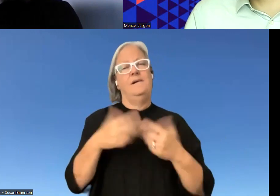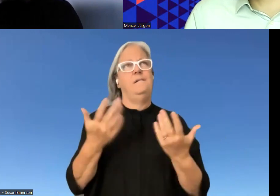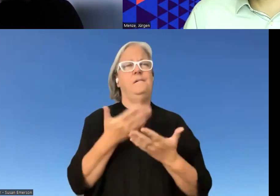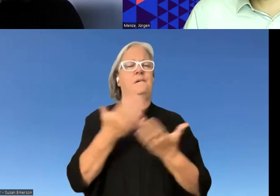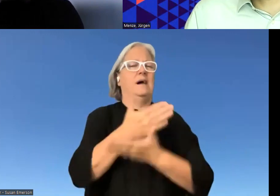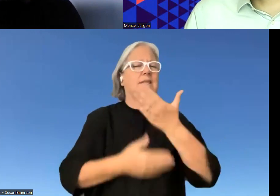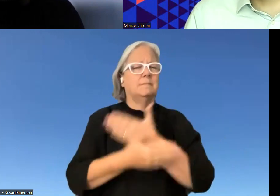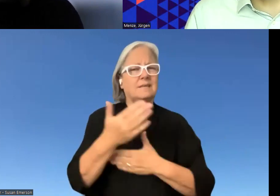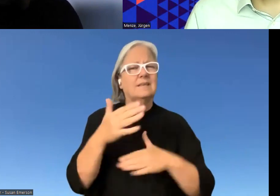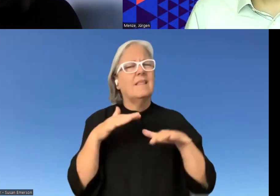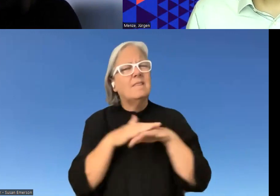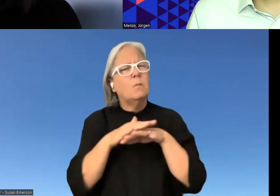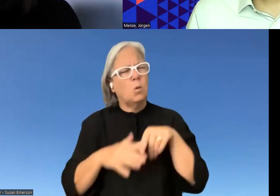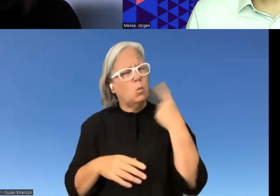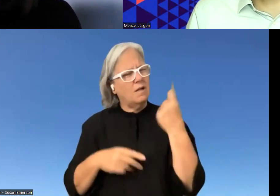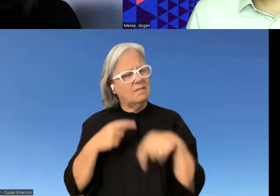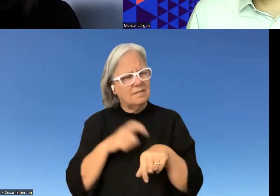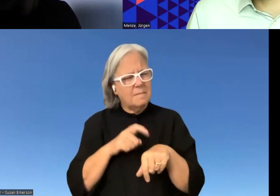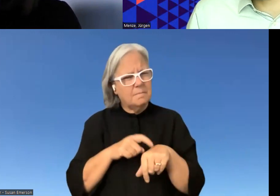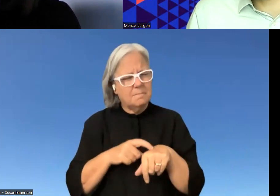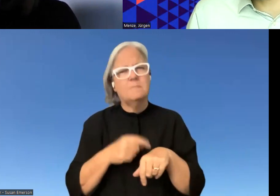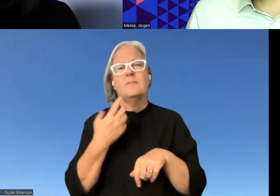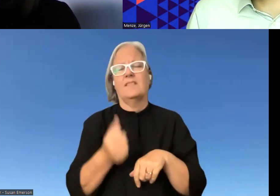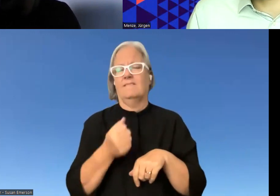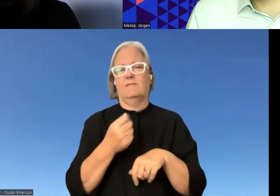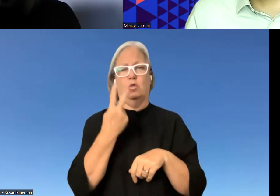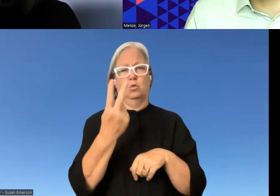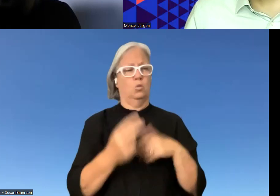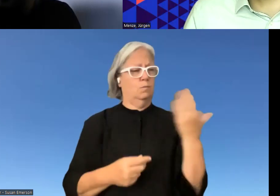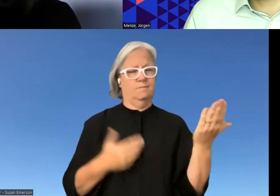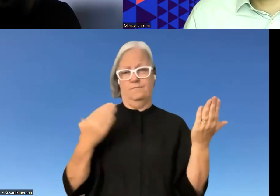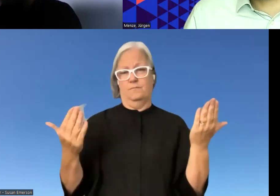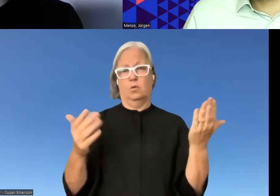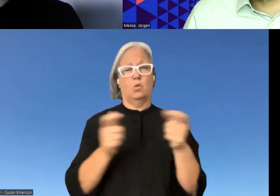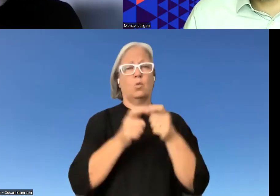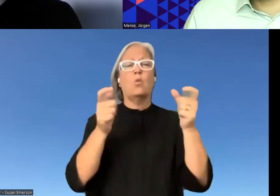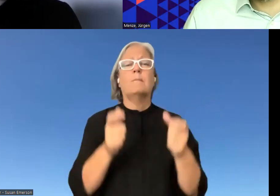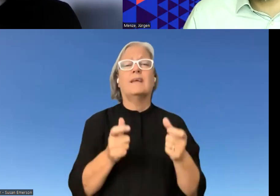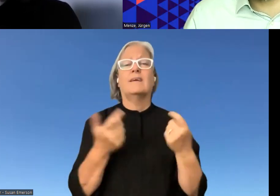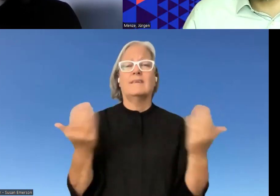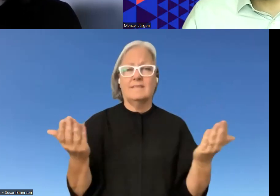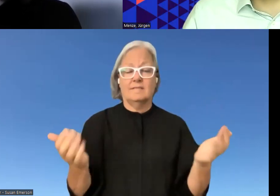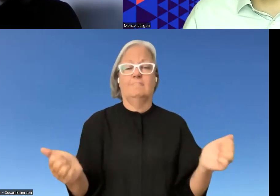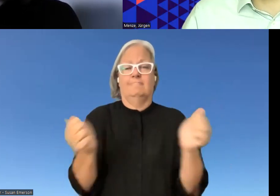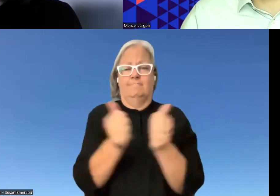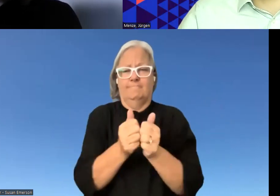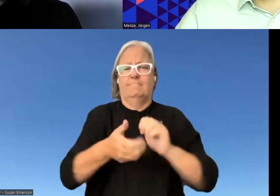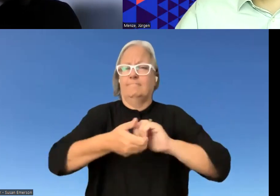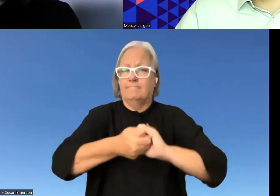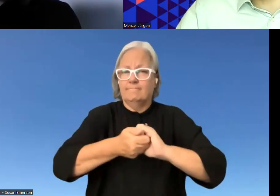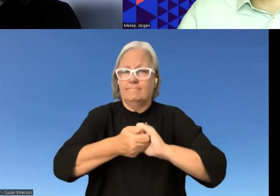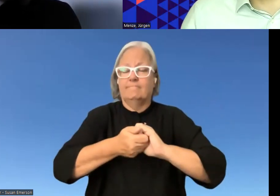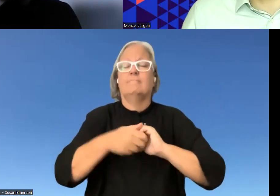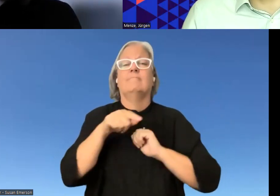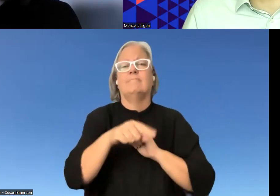presented once 2 of our multinational company members work together on an initiative